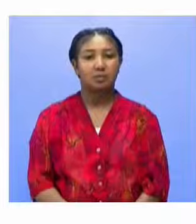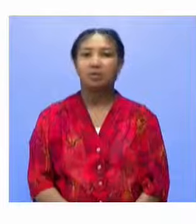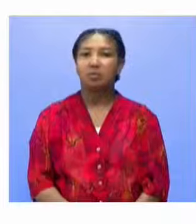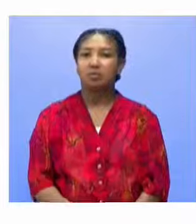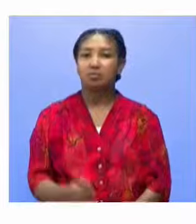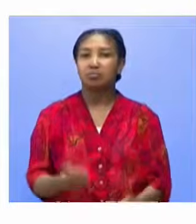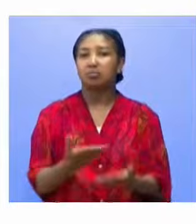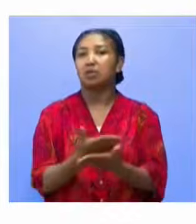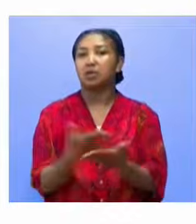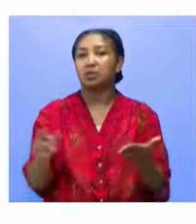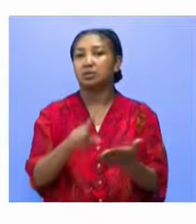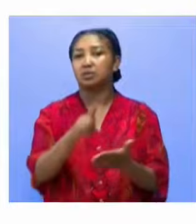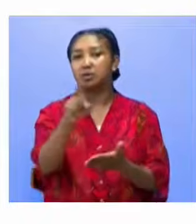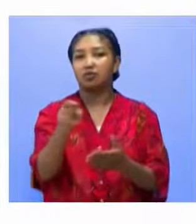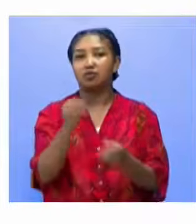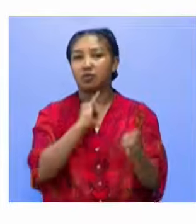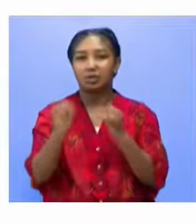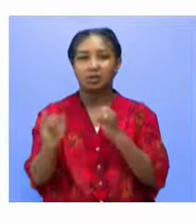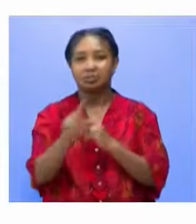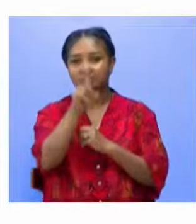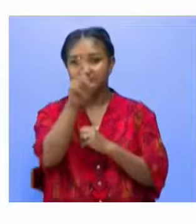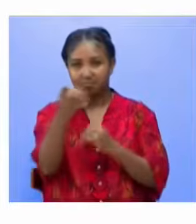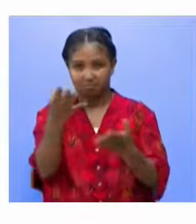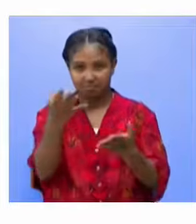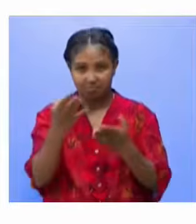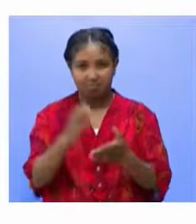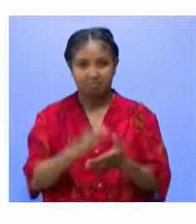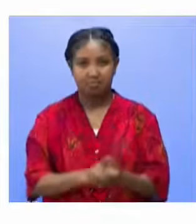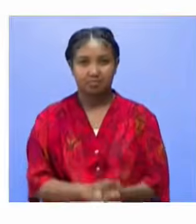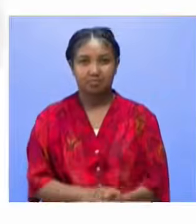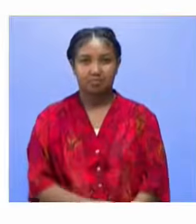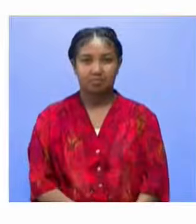Or maybe for information.